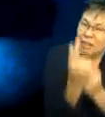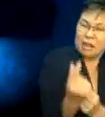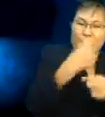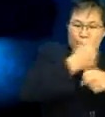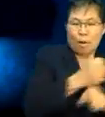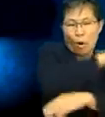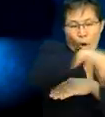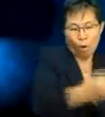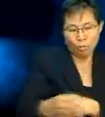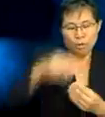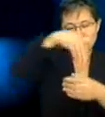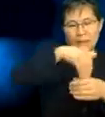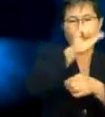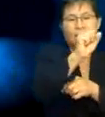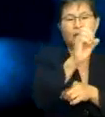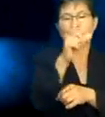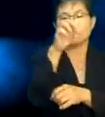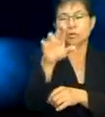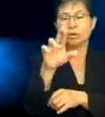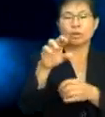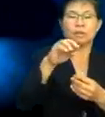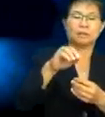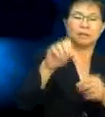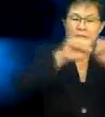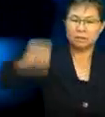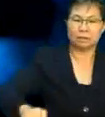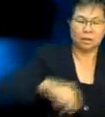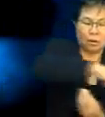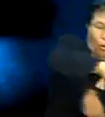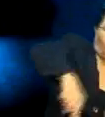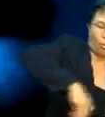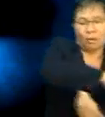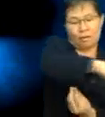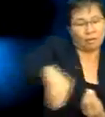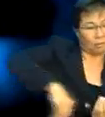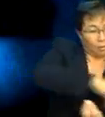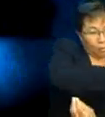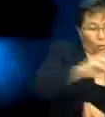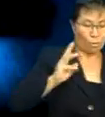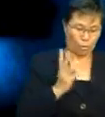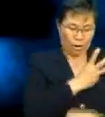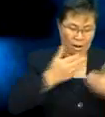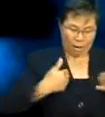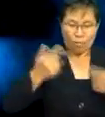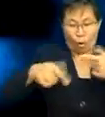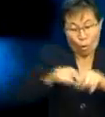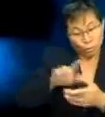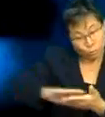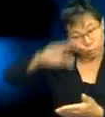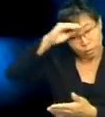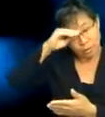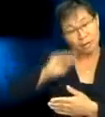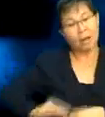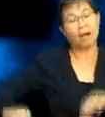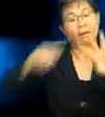all objects in the solar system orbit around it. We have also learned that there